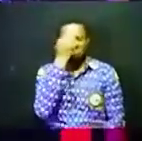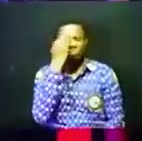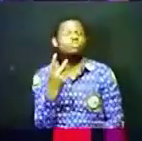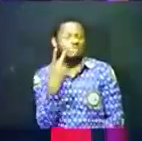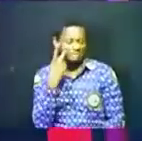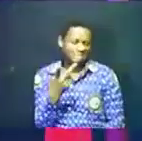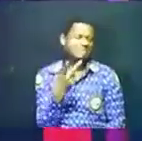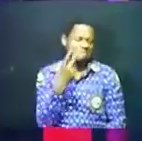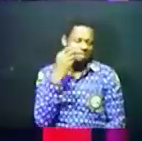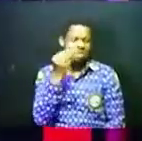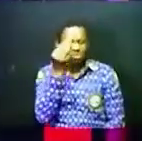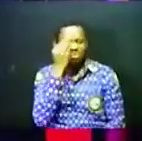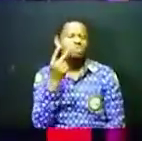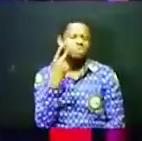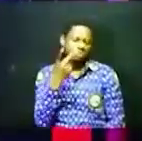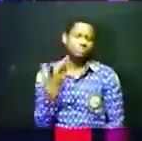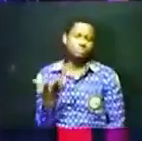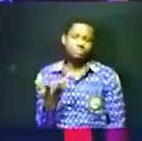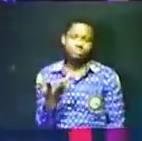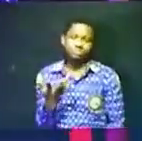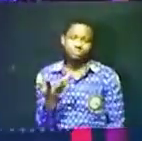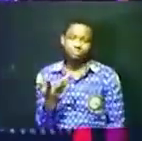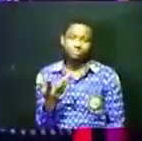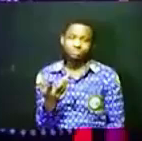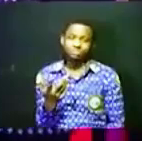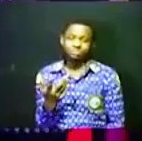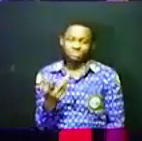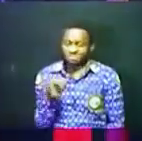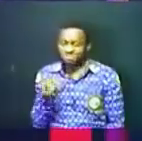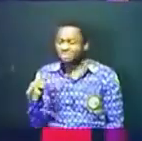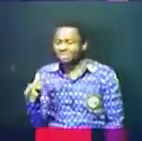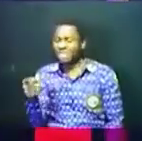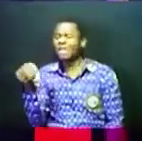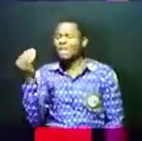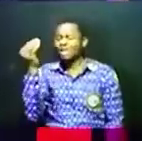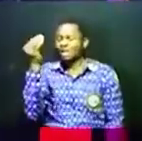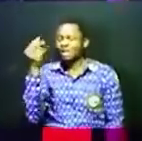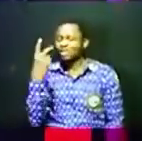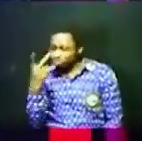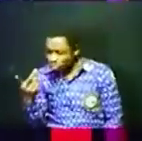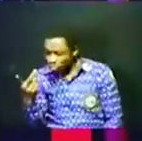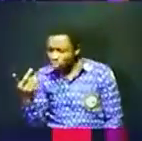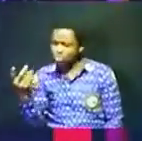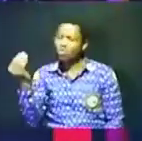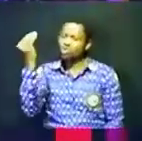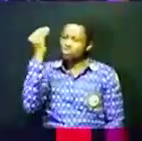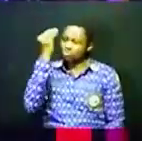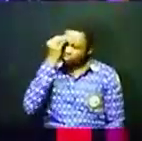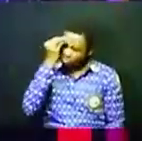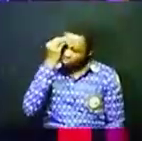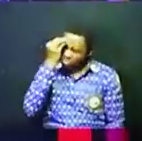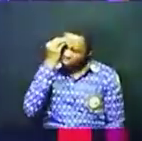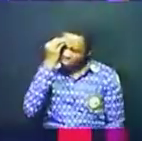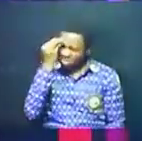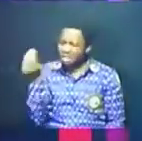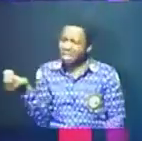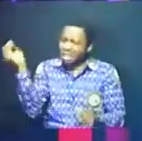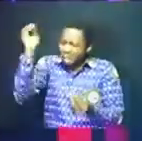saw them, I know, I saw them. This one said, I saw them, I know, but this is my proof.